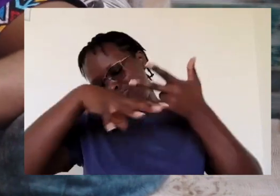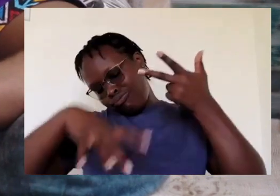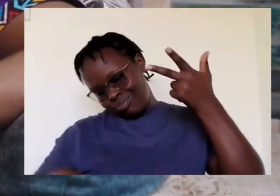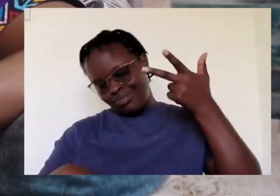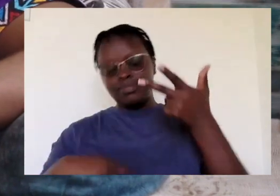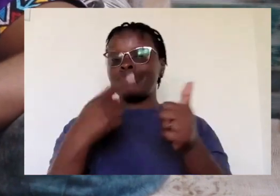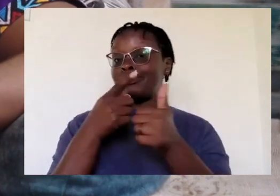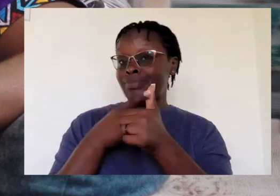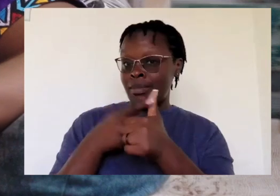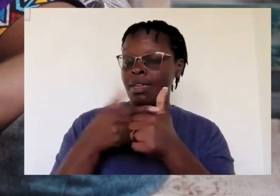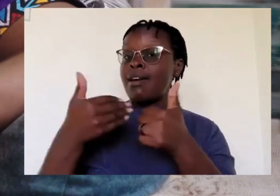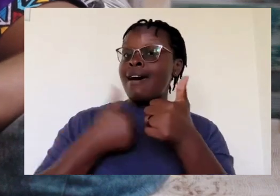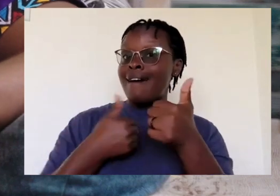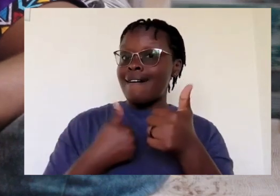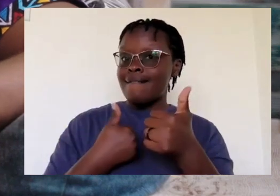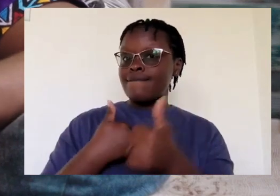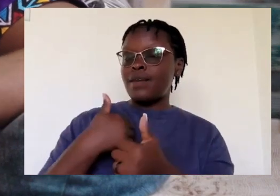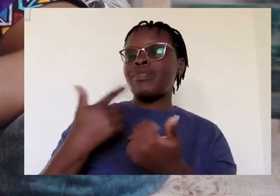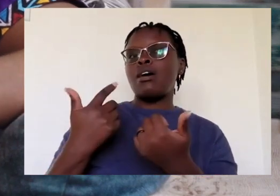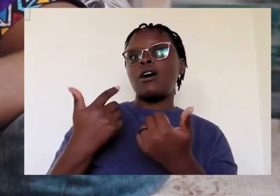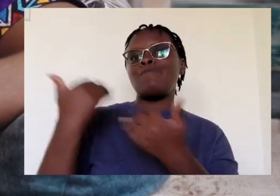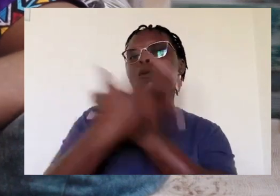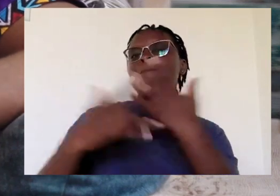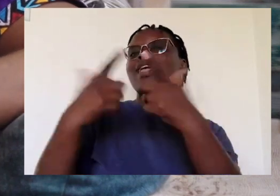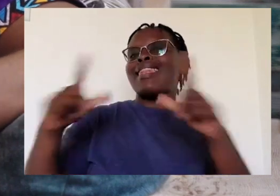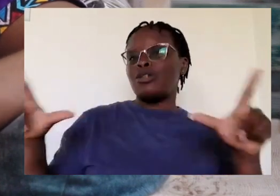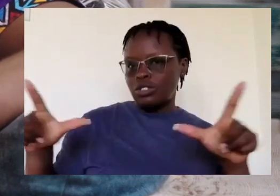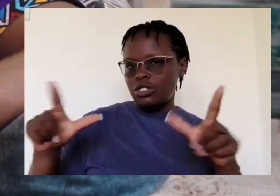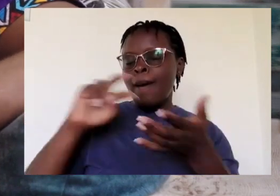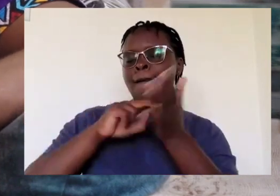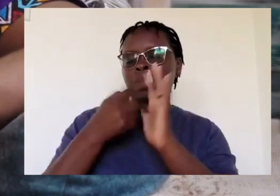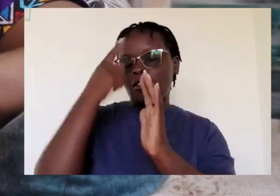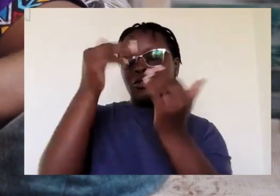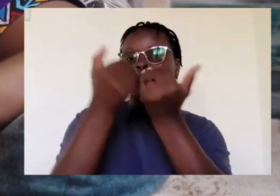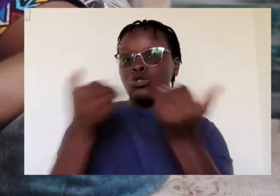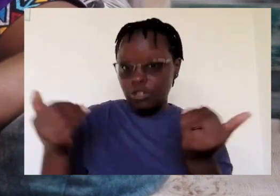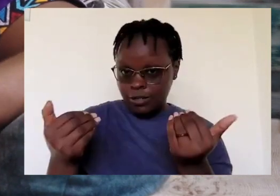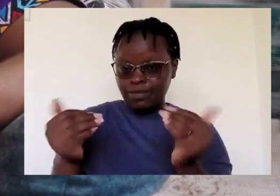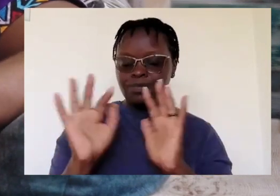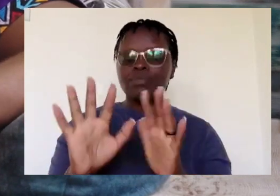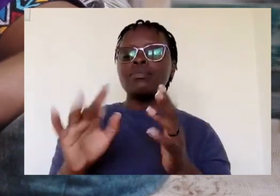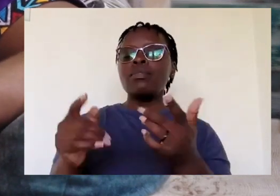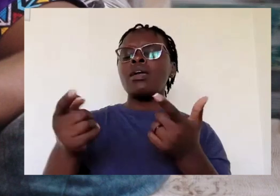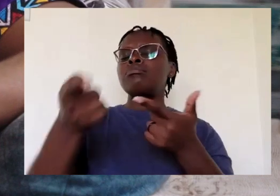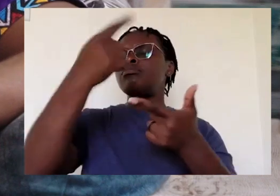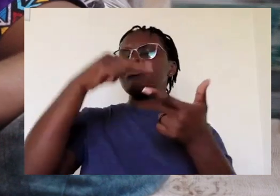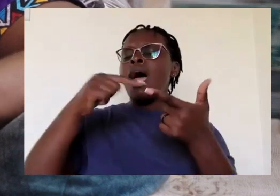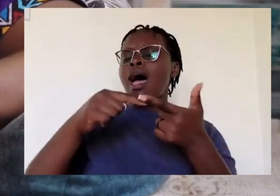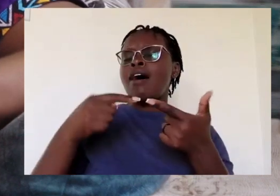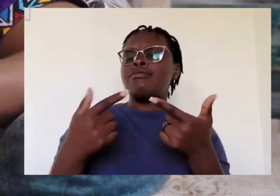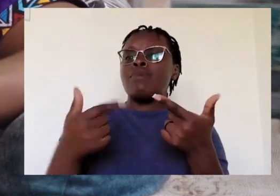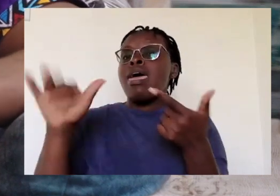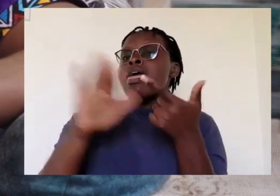them down. So we have coding, robotics, and AI for children. Then we are having